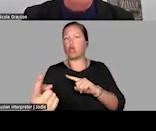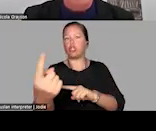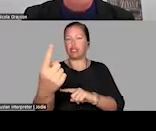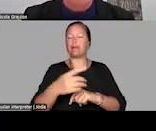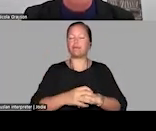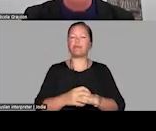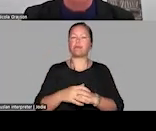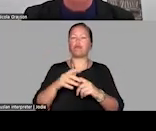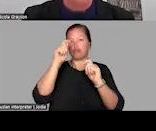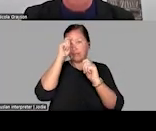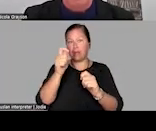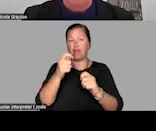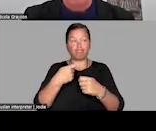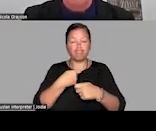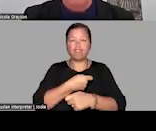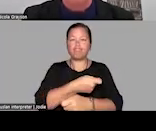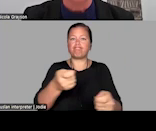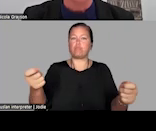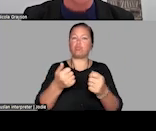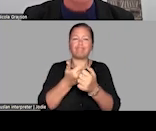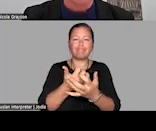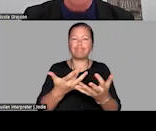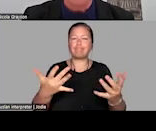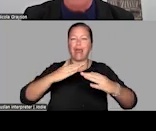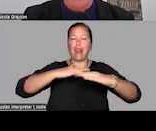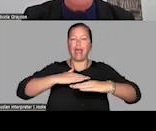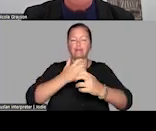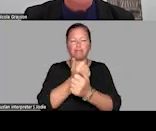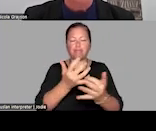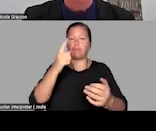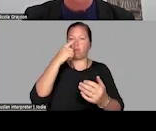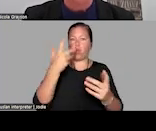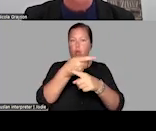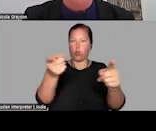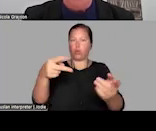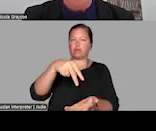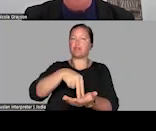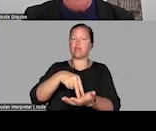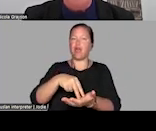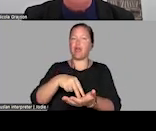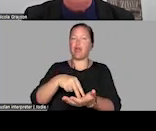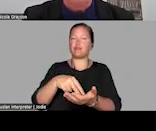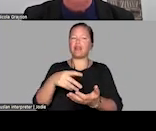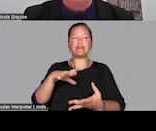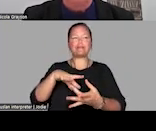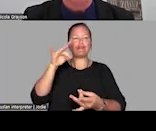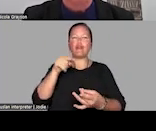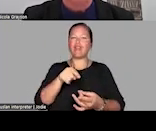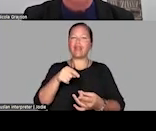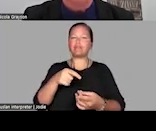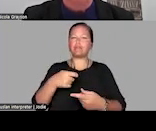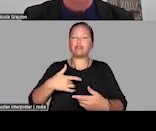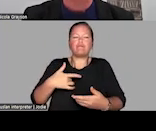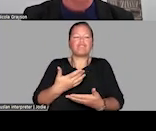that respect to all the many lands and peoples that you're joining from. And in the spirit of sharing that knowledge and place, please feel free